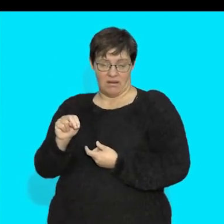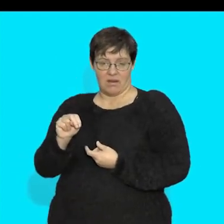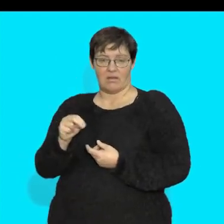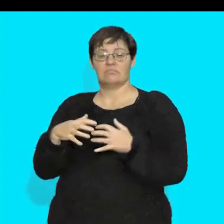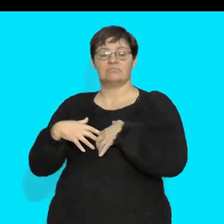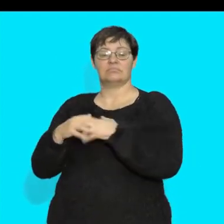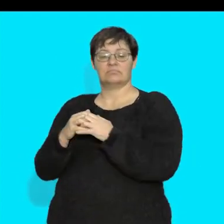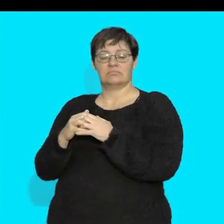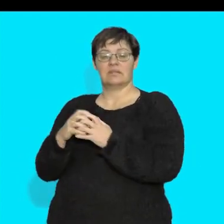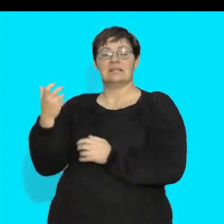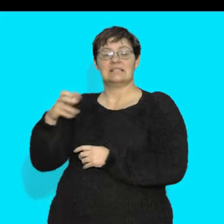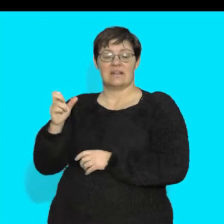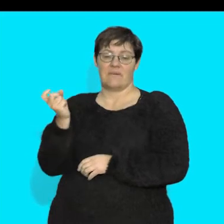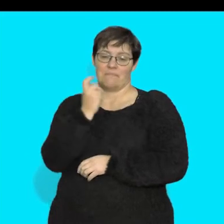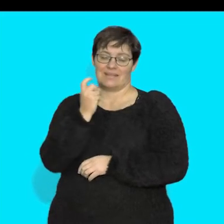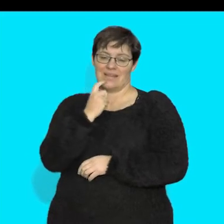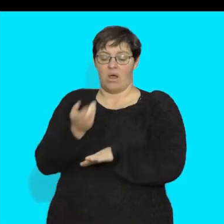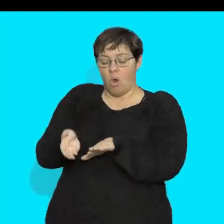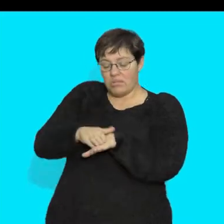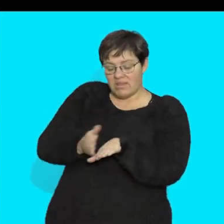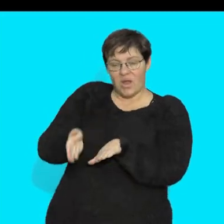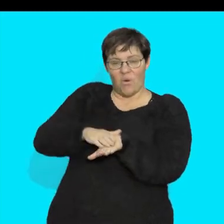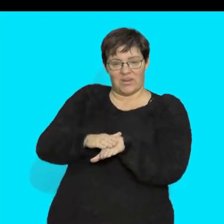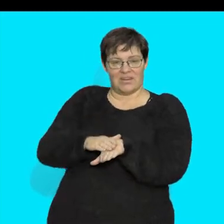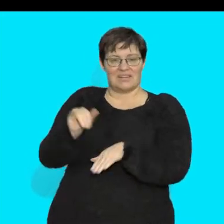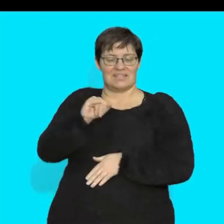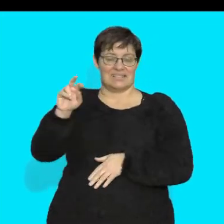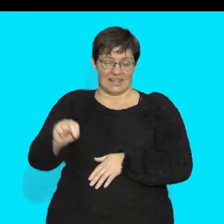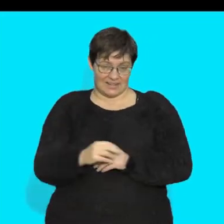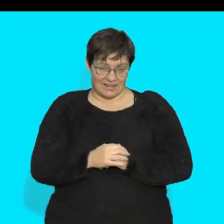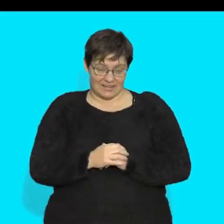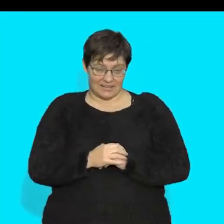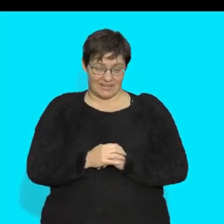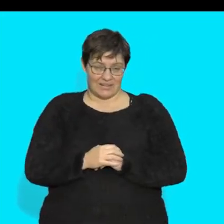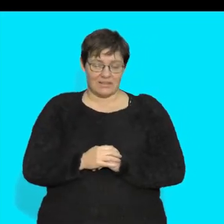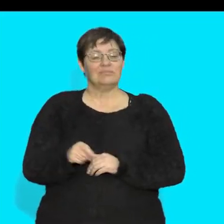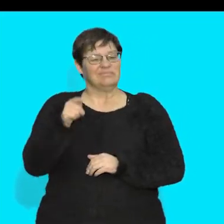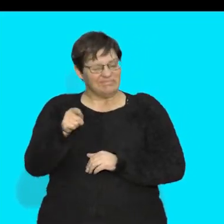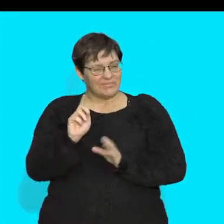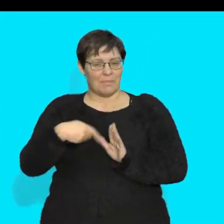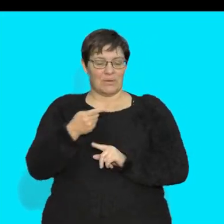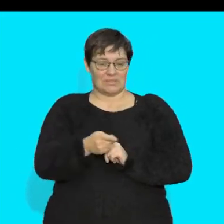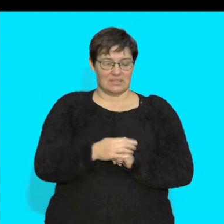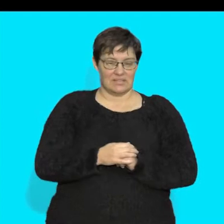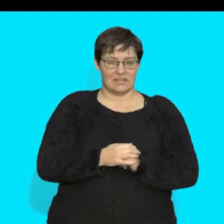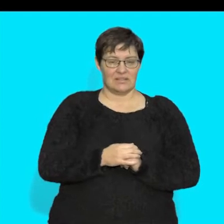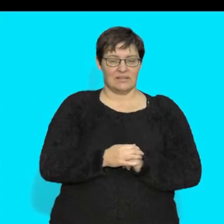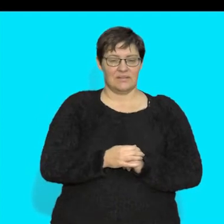to form silver metal on top of the zinc. And that's what this is all about.